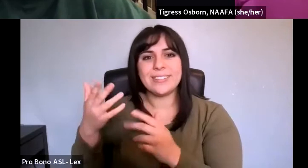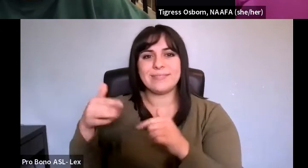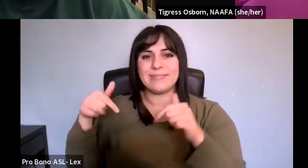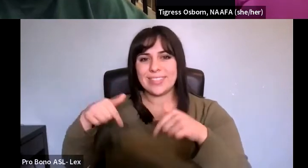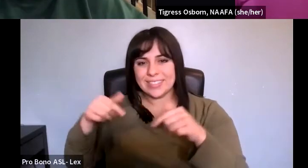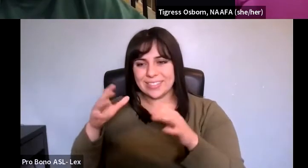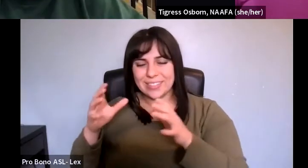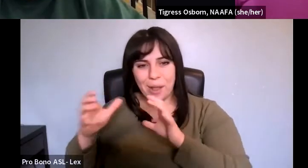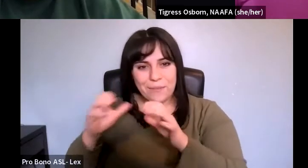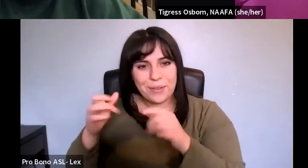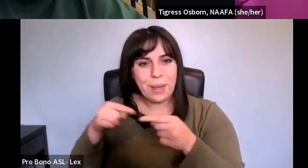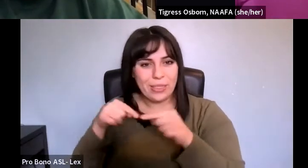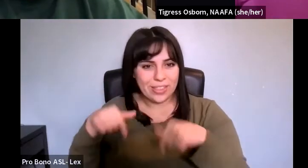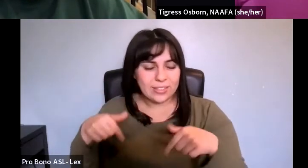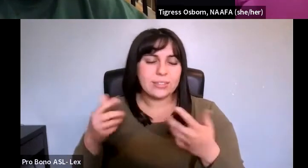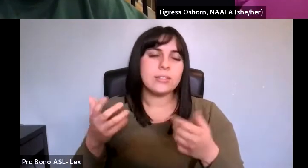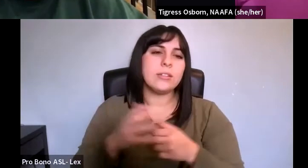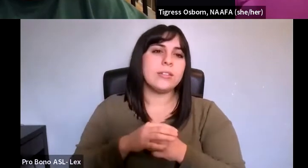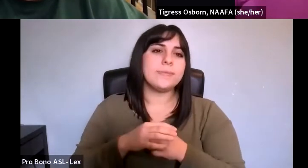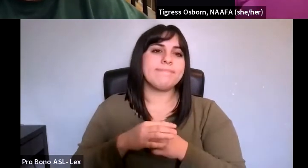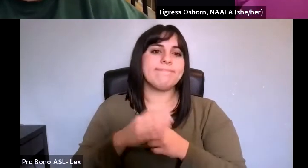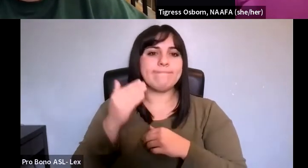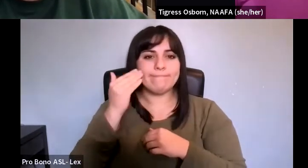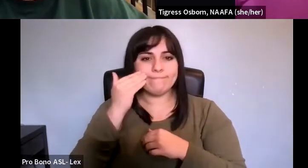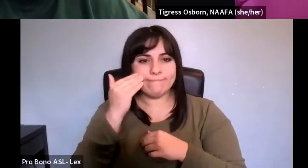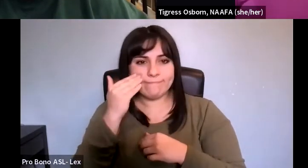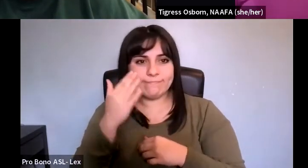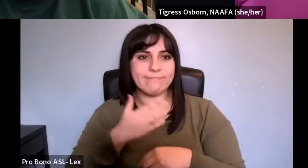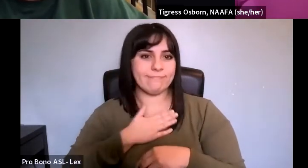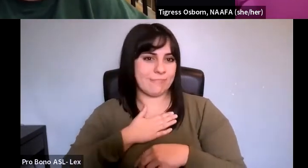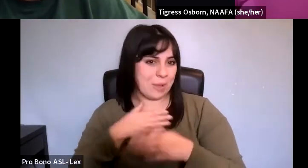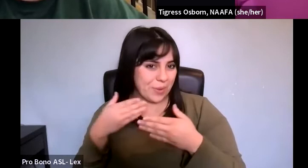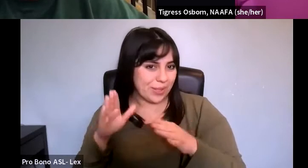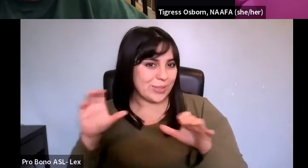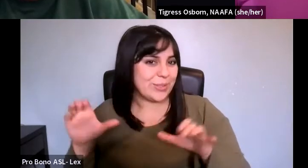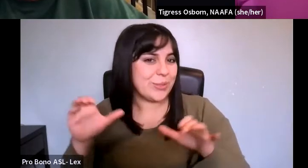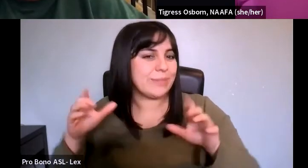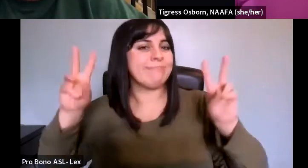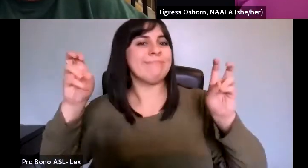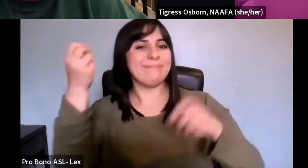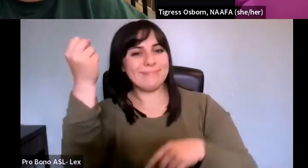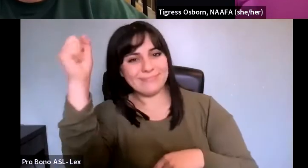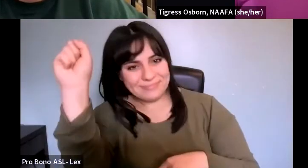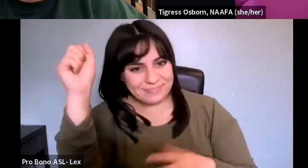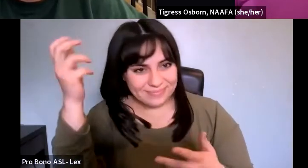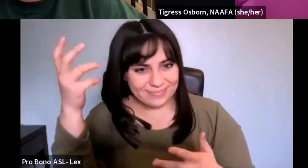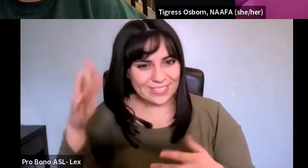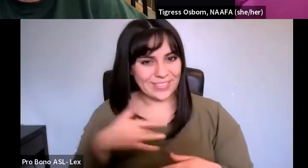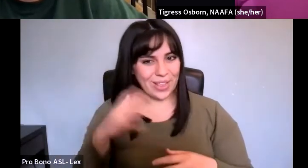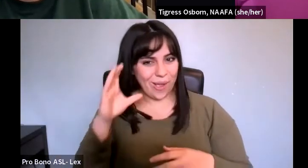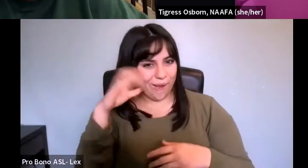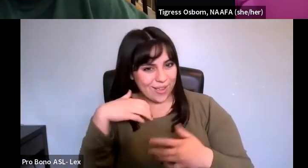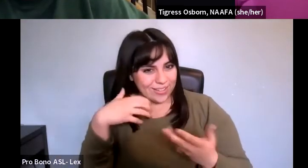all having about this. I know that my way of doing activism, if that is what I'm doing, is kind of odd because it's